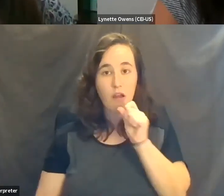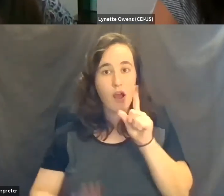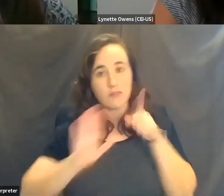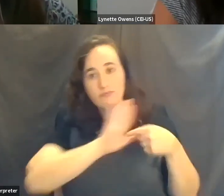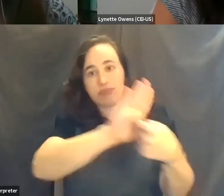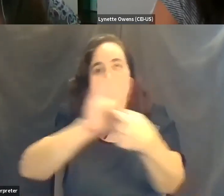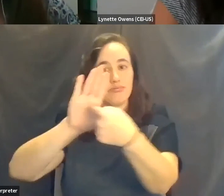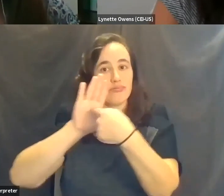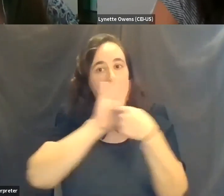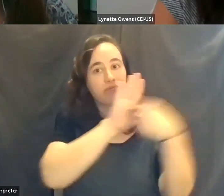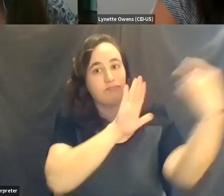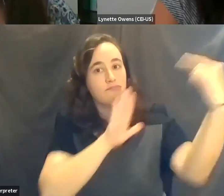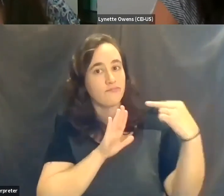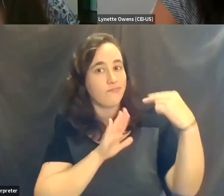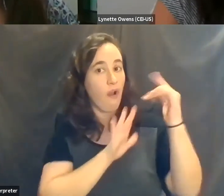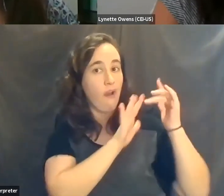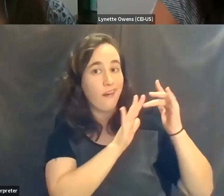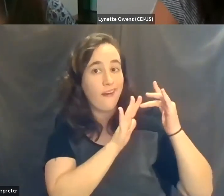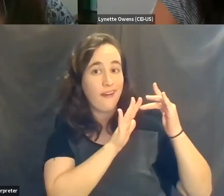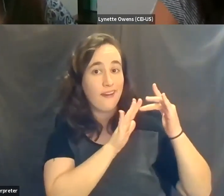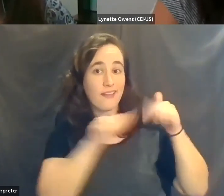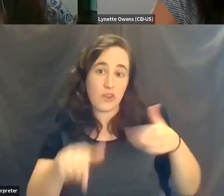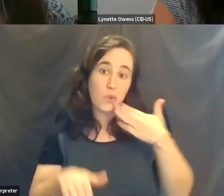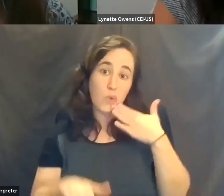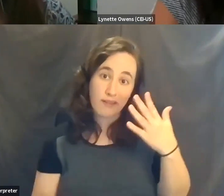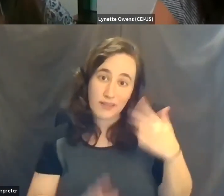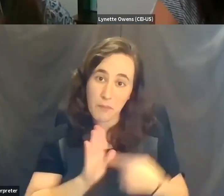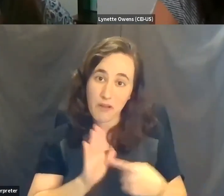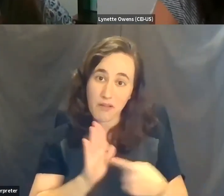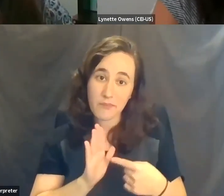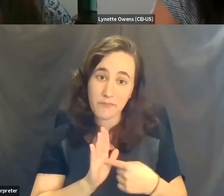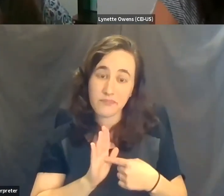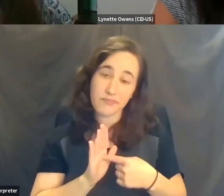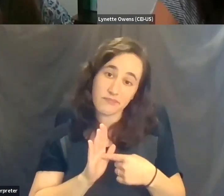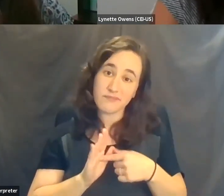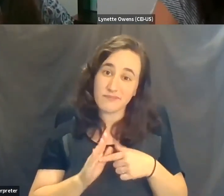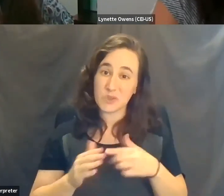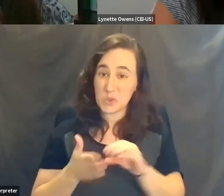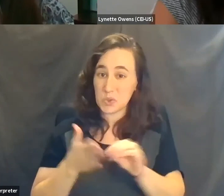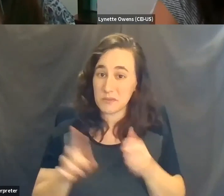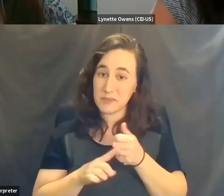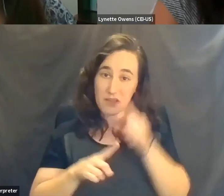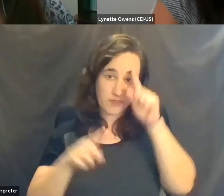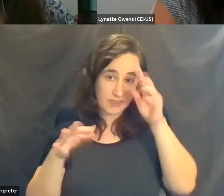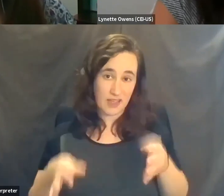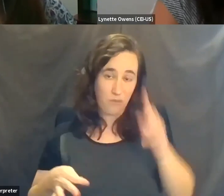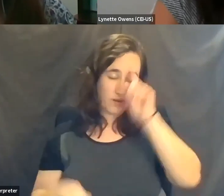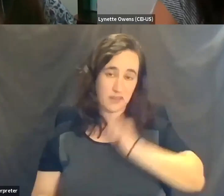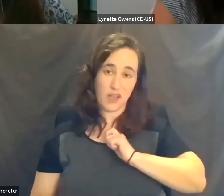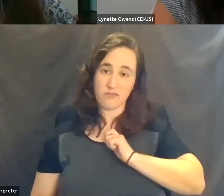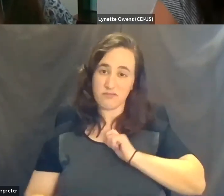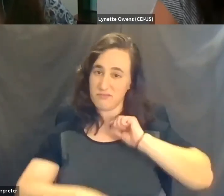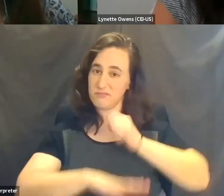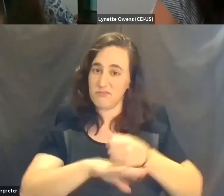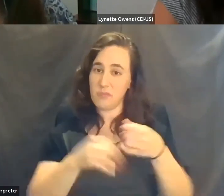perceive that they are, this is an example of young people really creating a boundary for themselves and deciding, I actually don't want